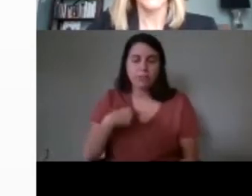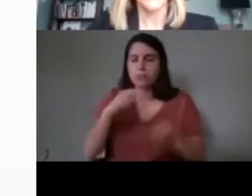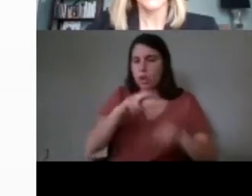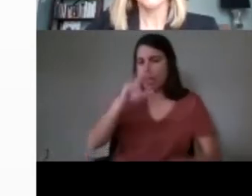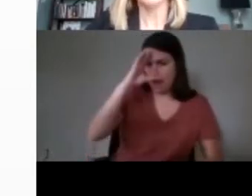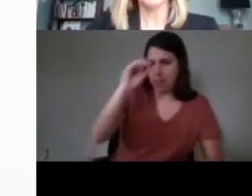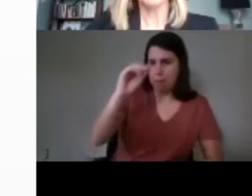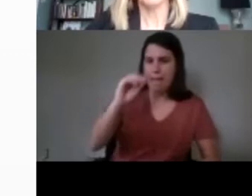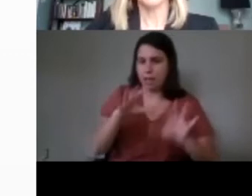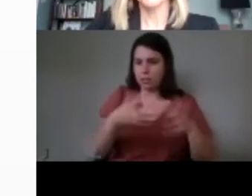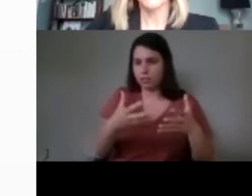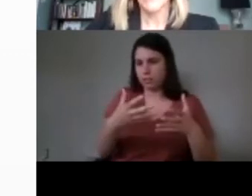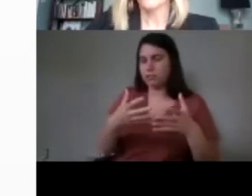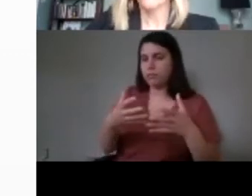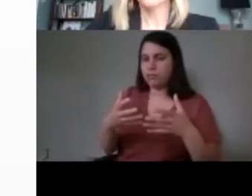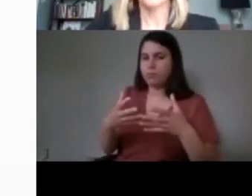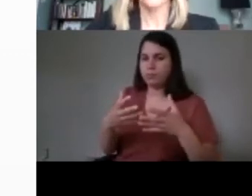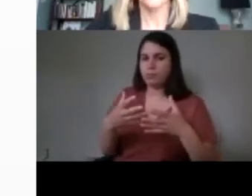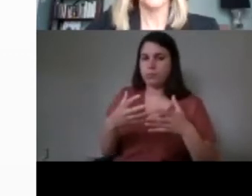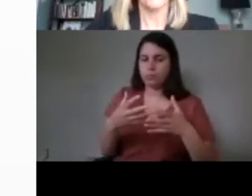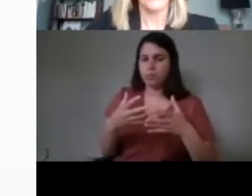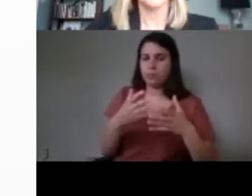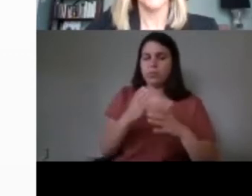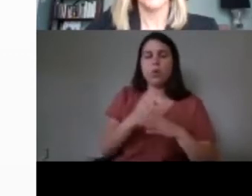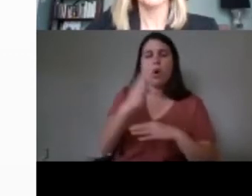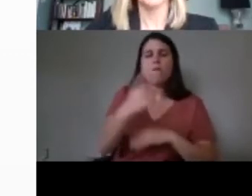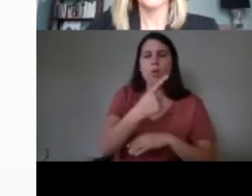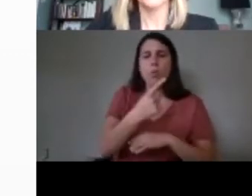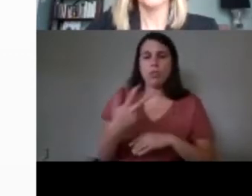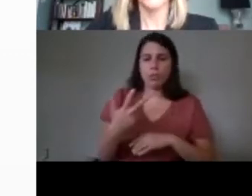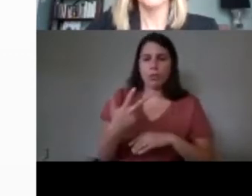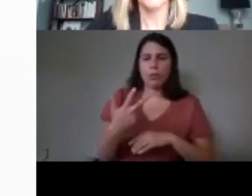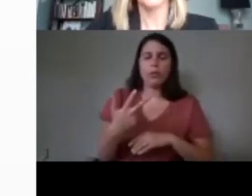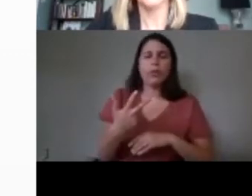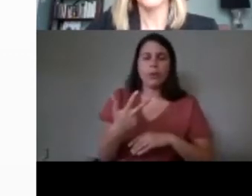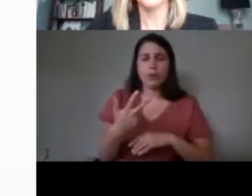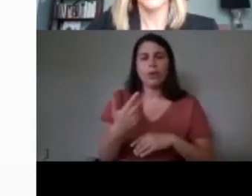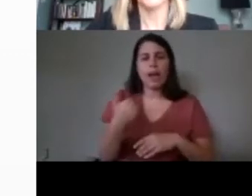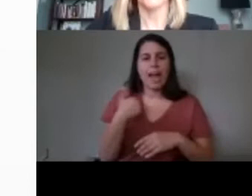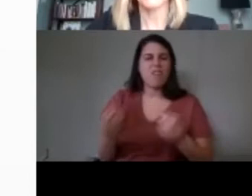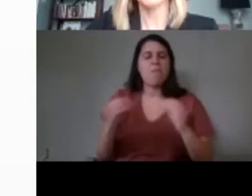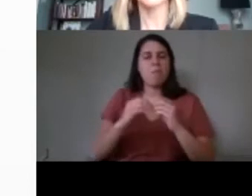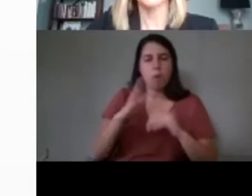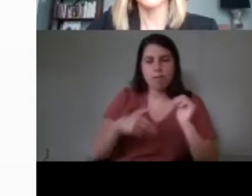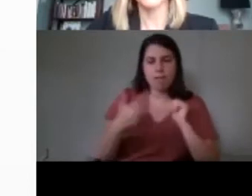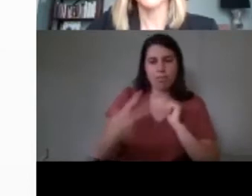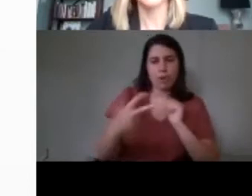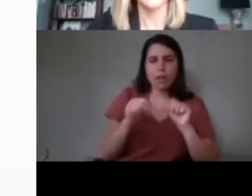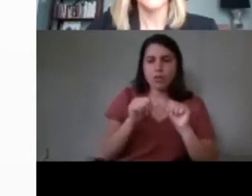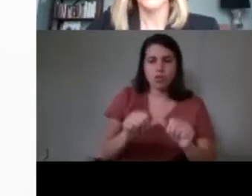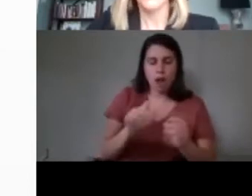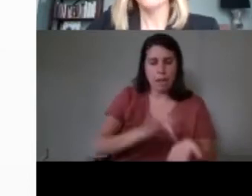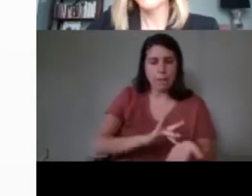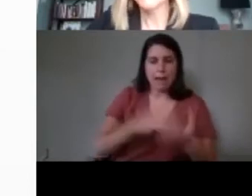Inside. We had over a third who had more than 3 chronic medical